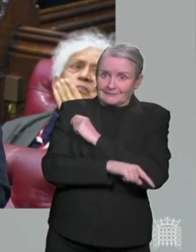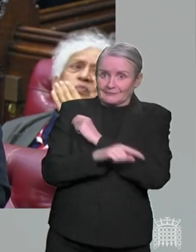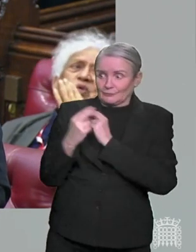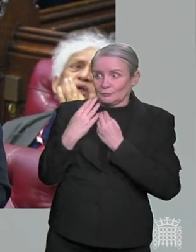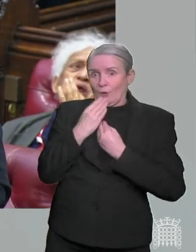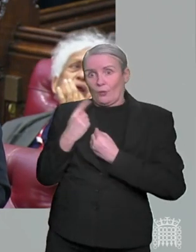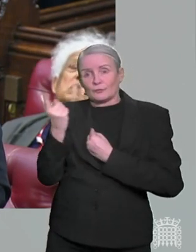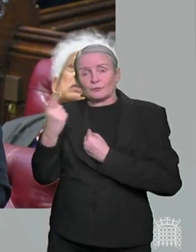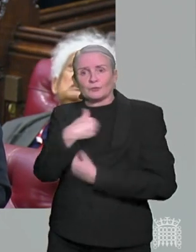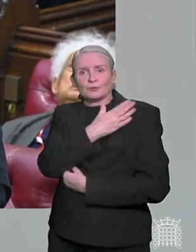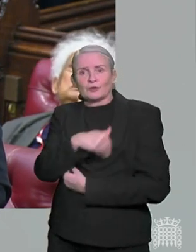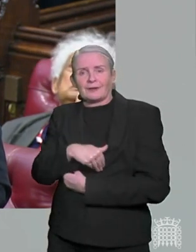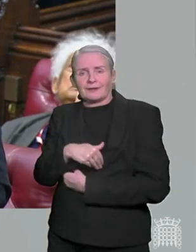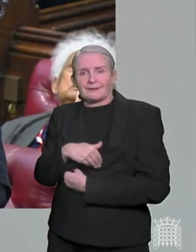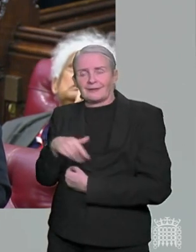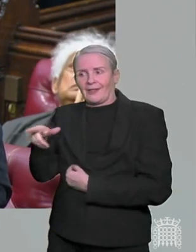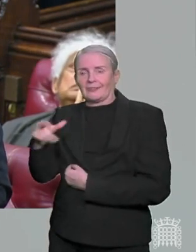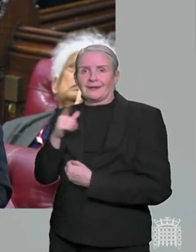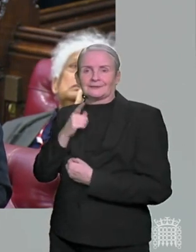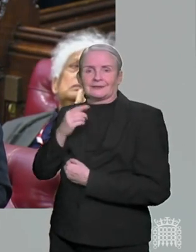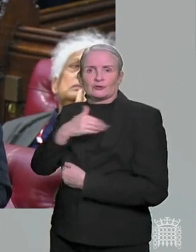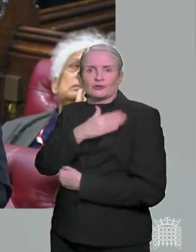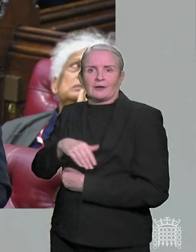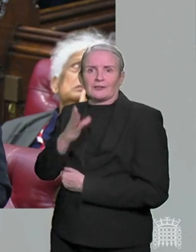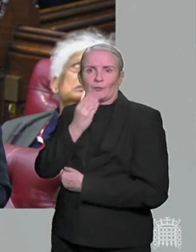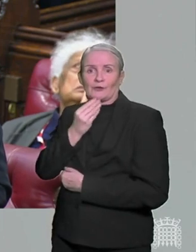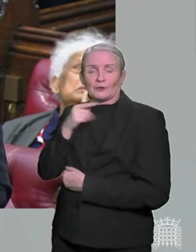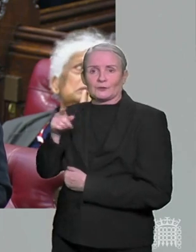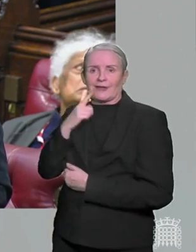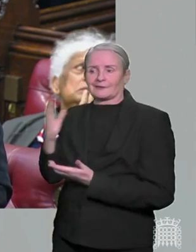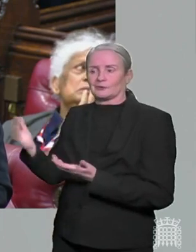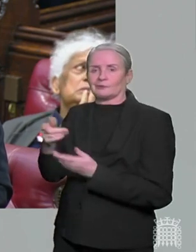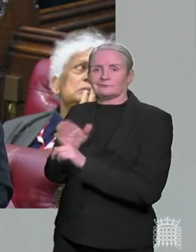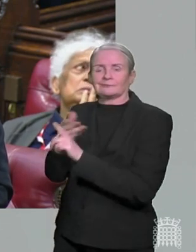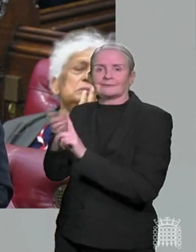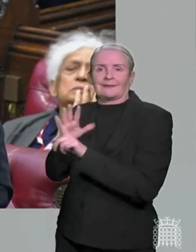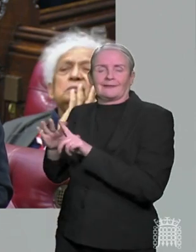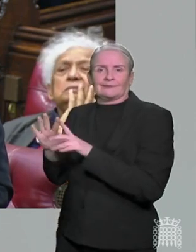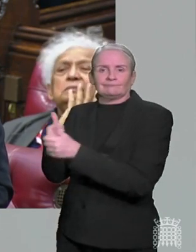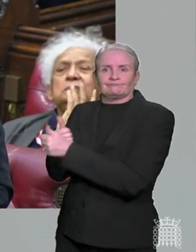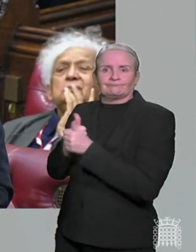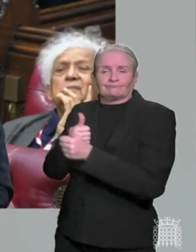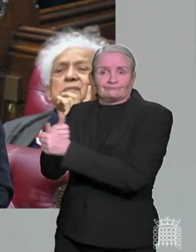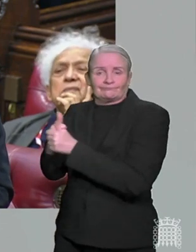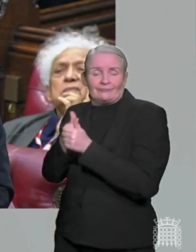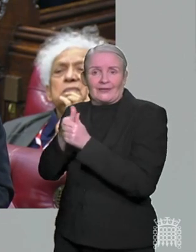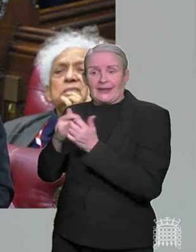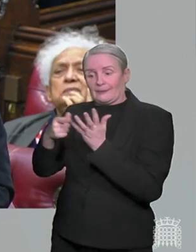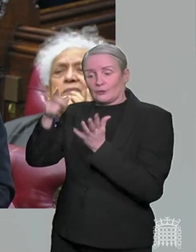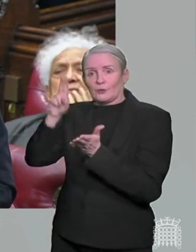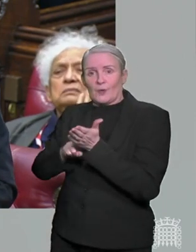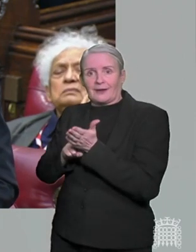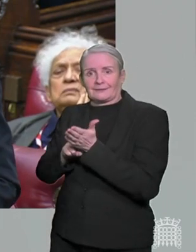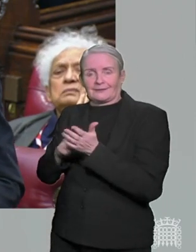by China to buy support in the UN, to expand its military presence and for leverage in domestic and international